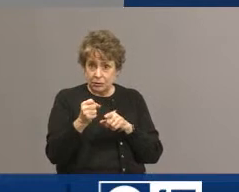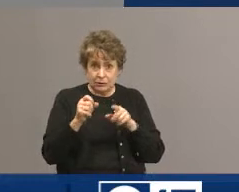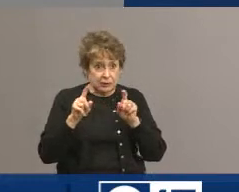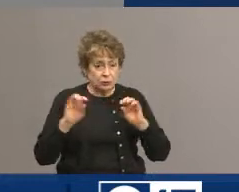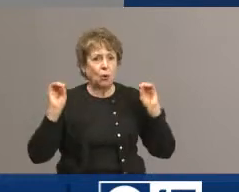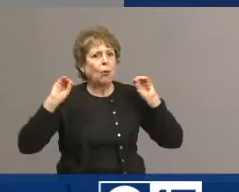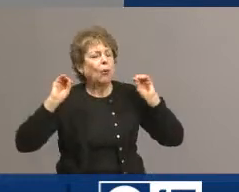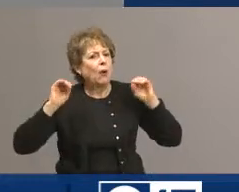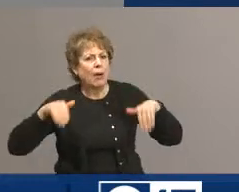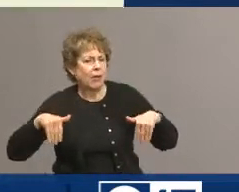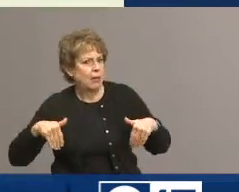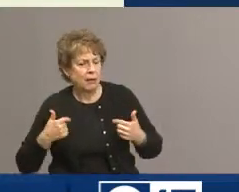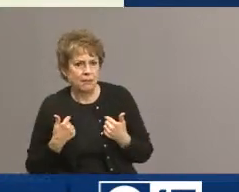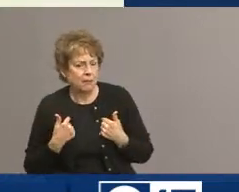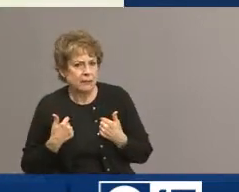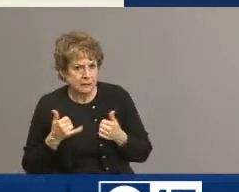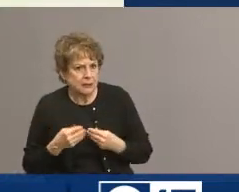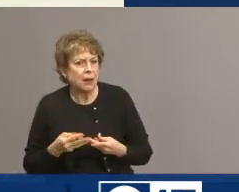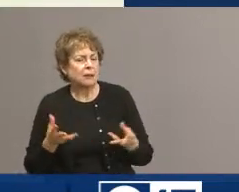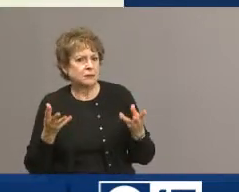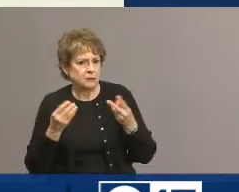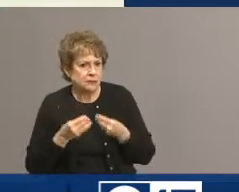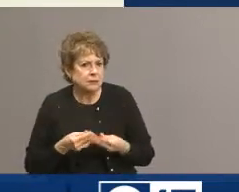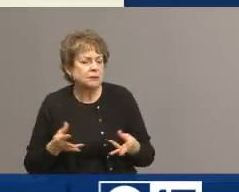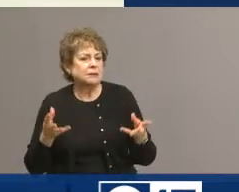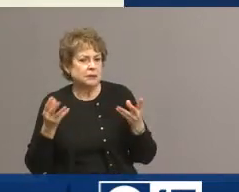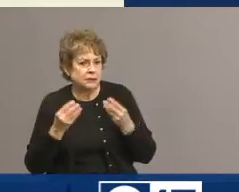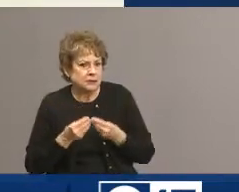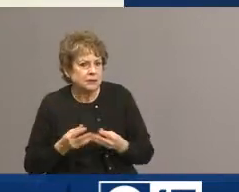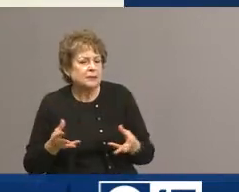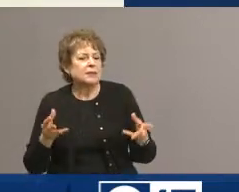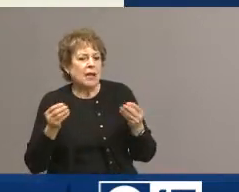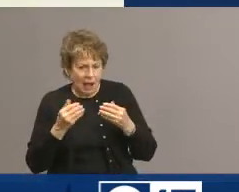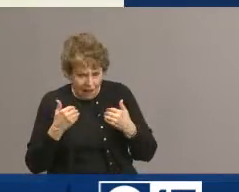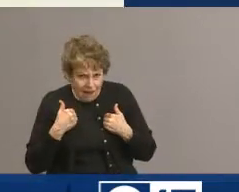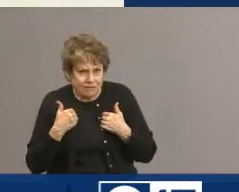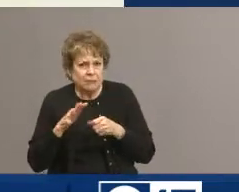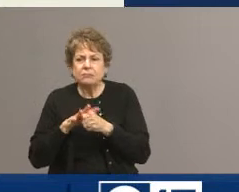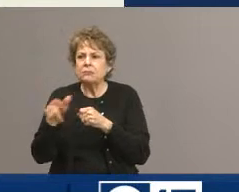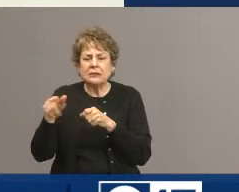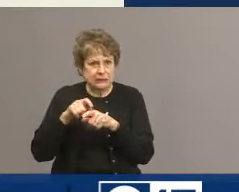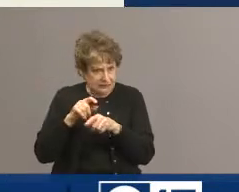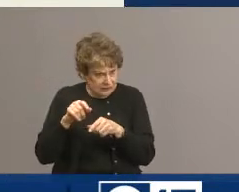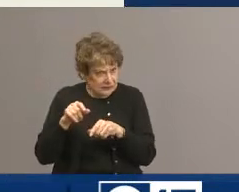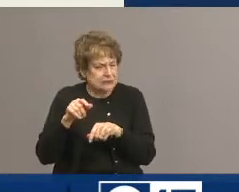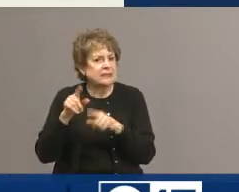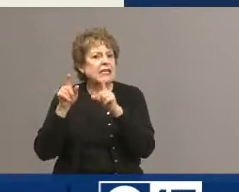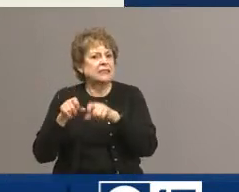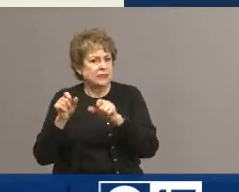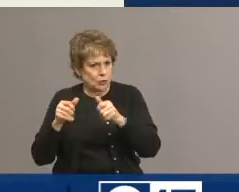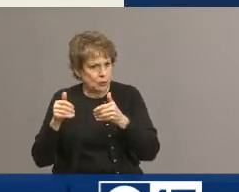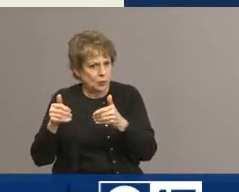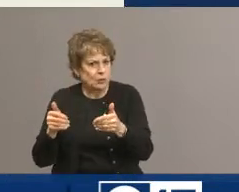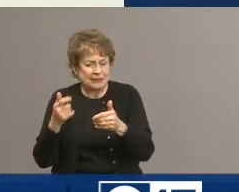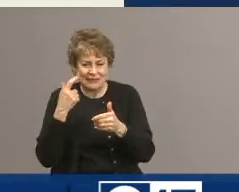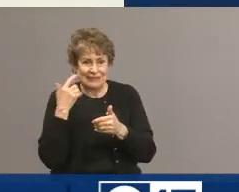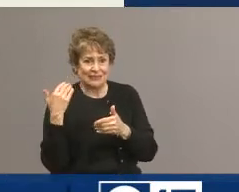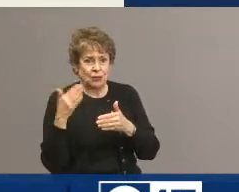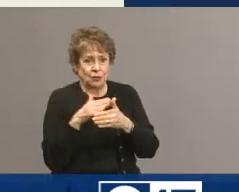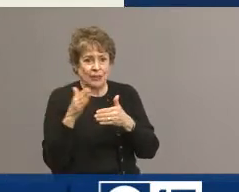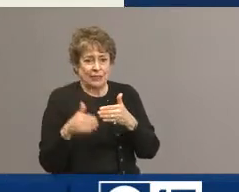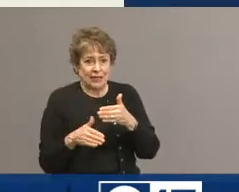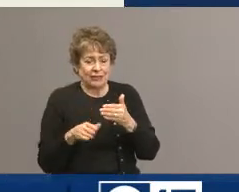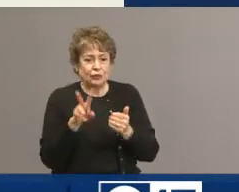there. 232 sites this past weekend available for testing. The